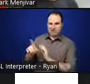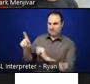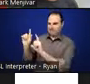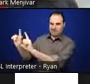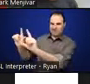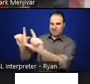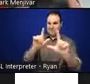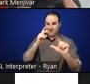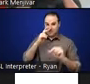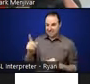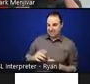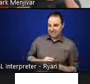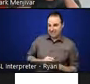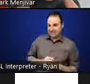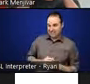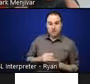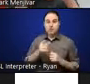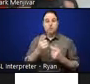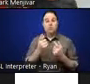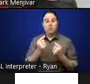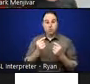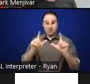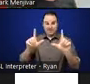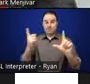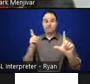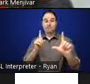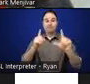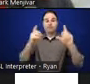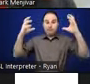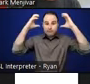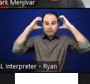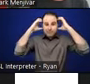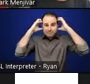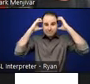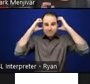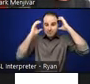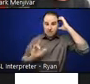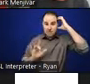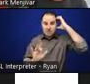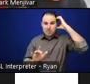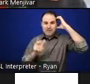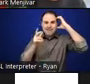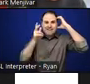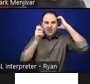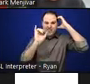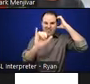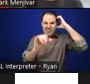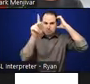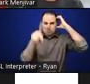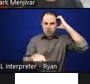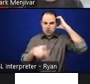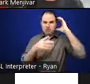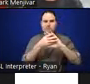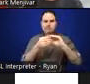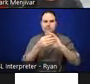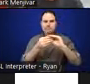photograph and you walk up and you put on a set of headphones and you push a button and you hear that person speaking in their voice about their